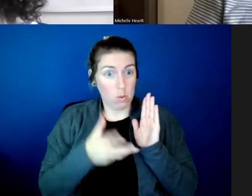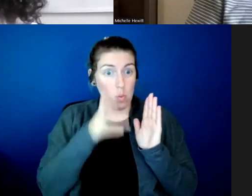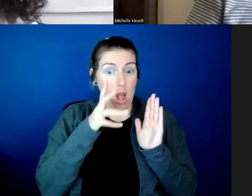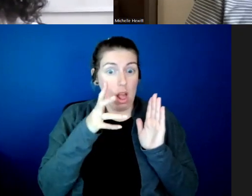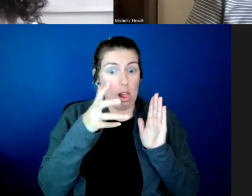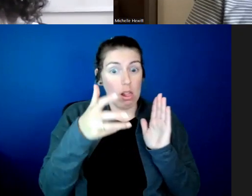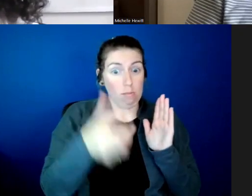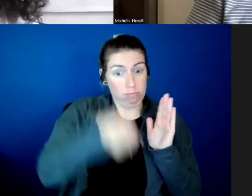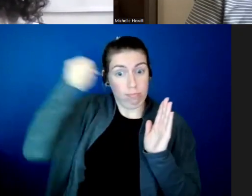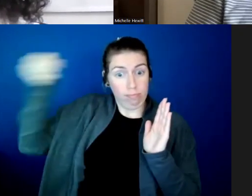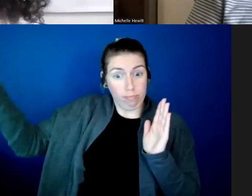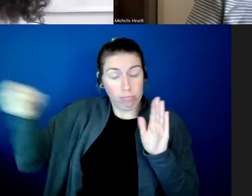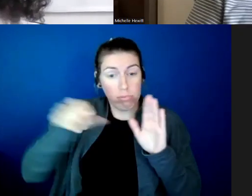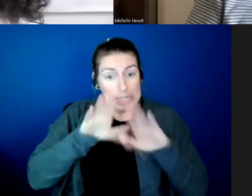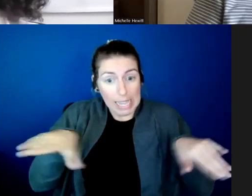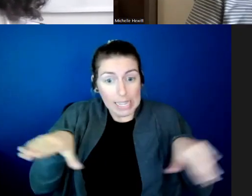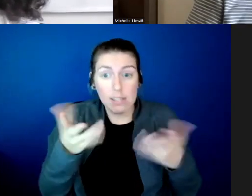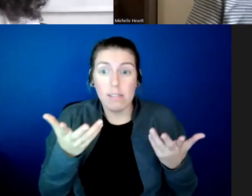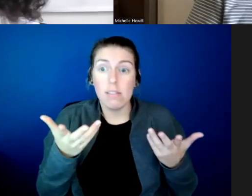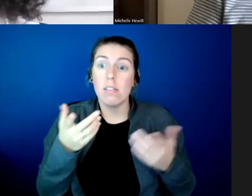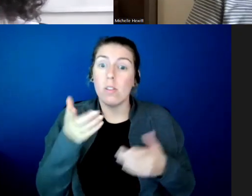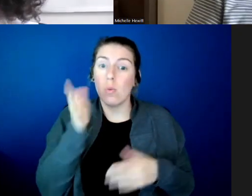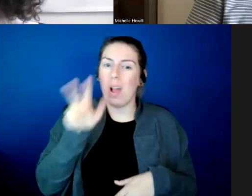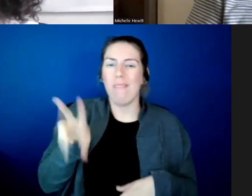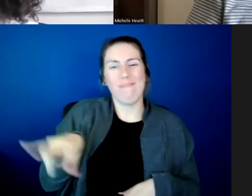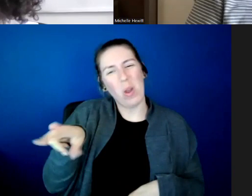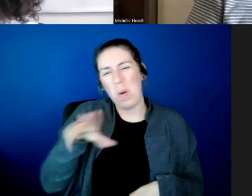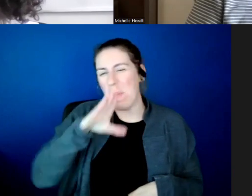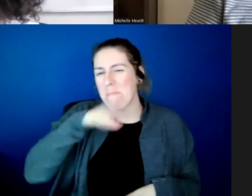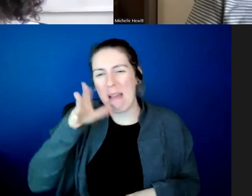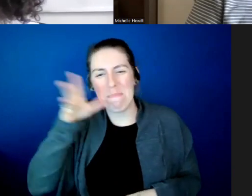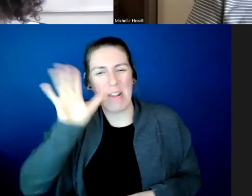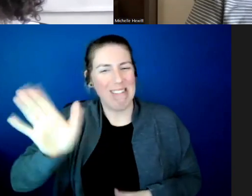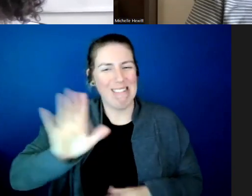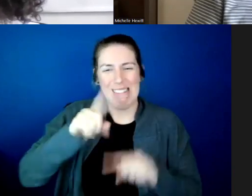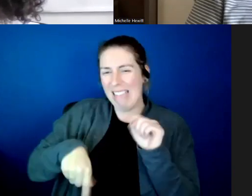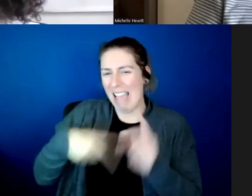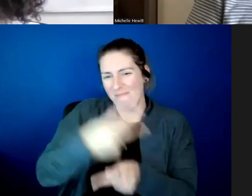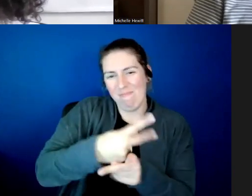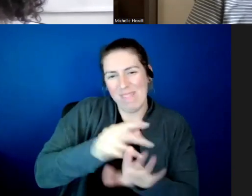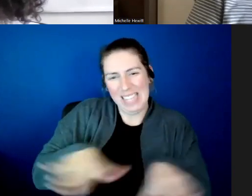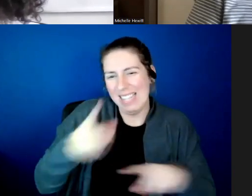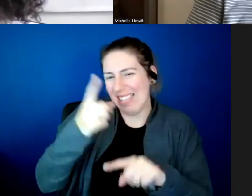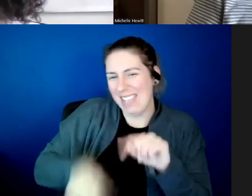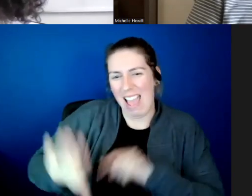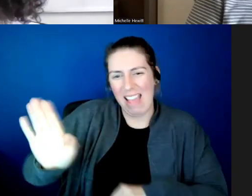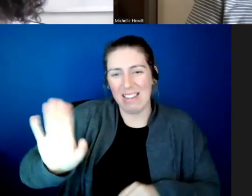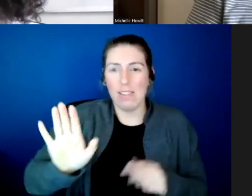judgments about your ability to parent? So it's all interconnected, and it's